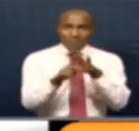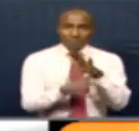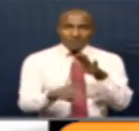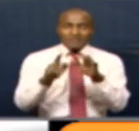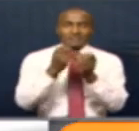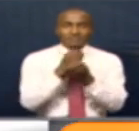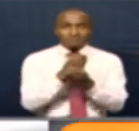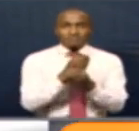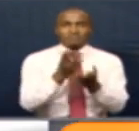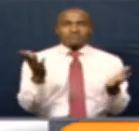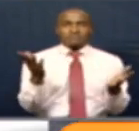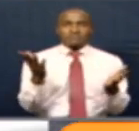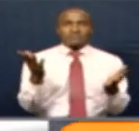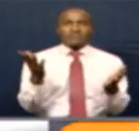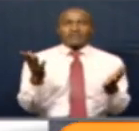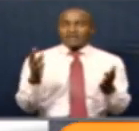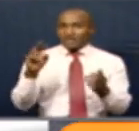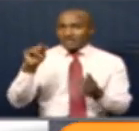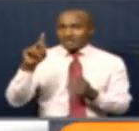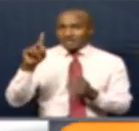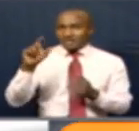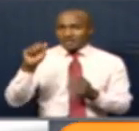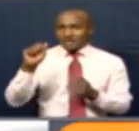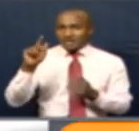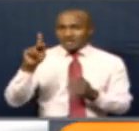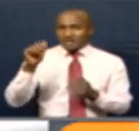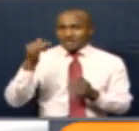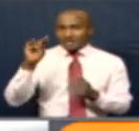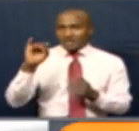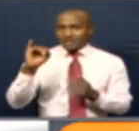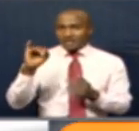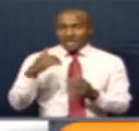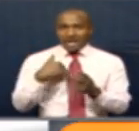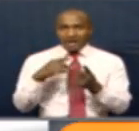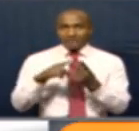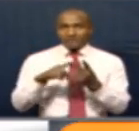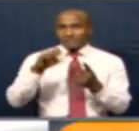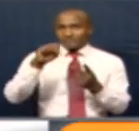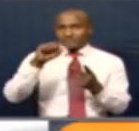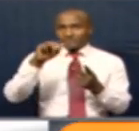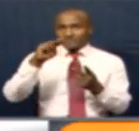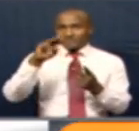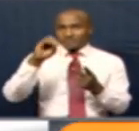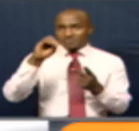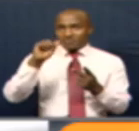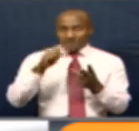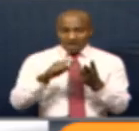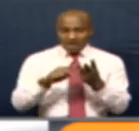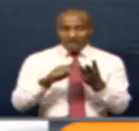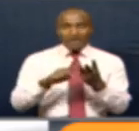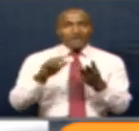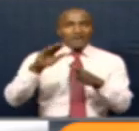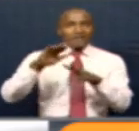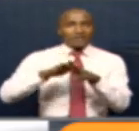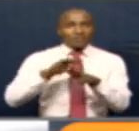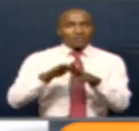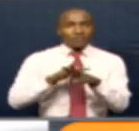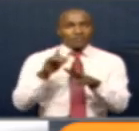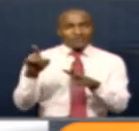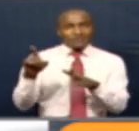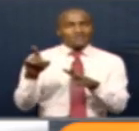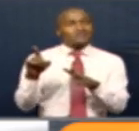There are a number, but you have Dakaini, mm-hmm. of course, you have Sasamua, mm-hmm. you have Kikuyu as the